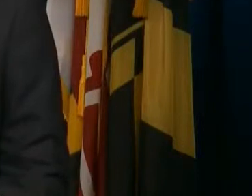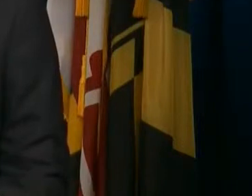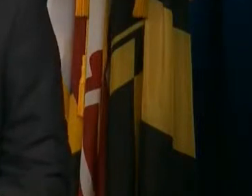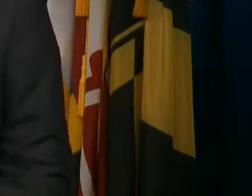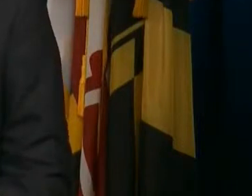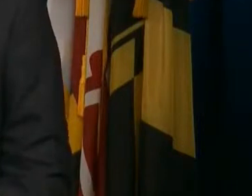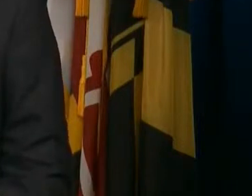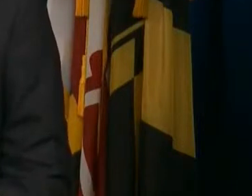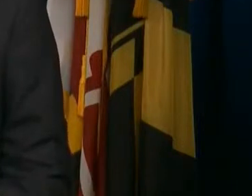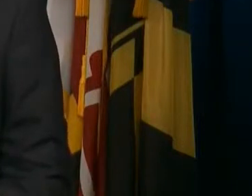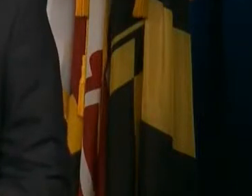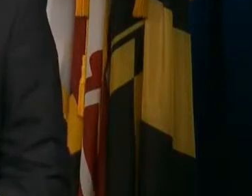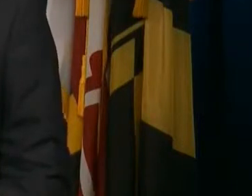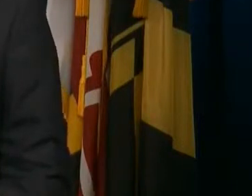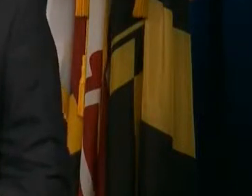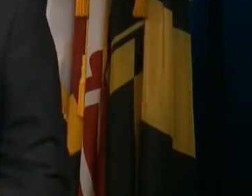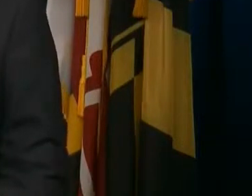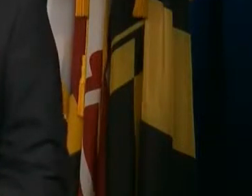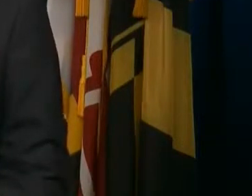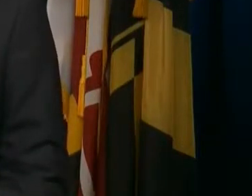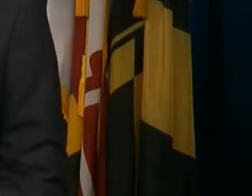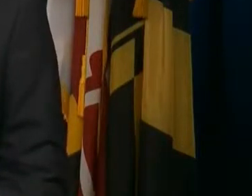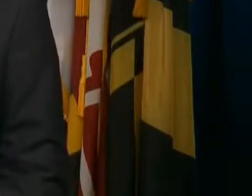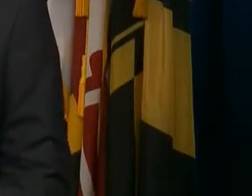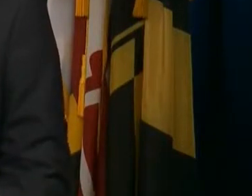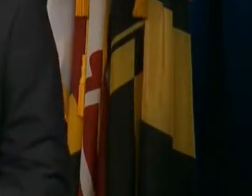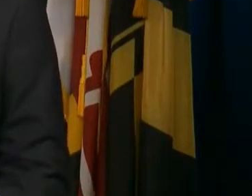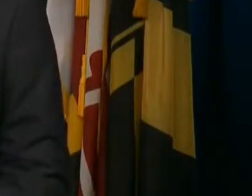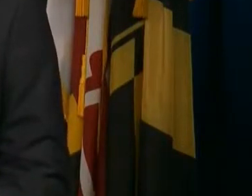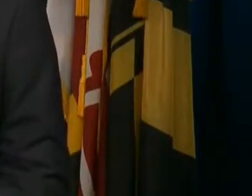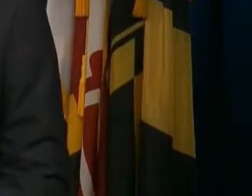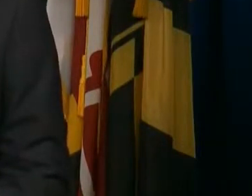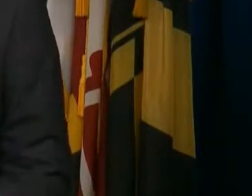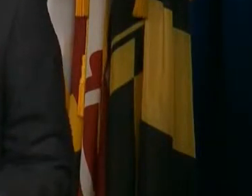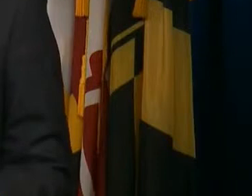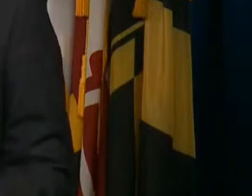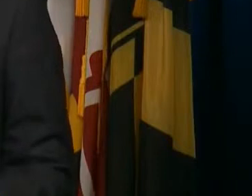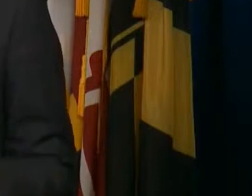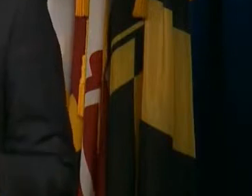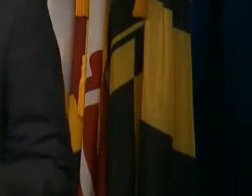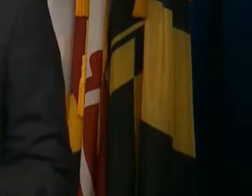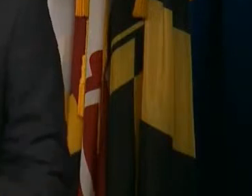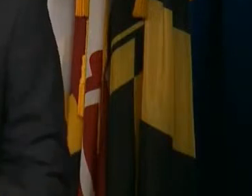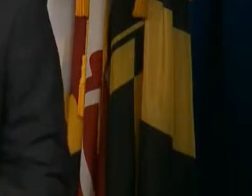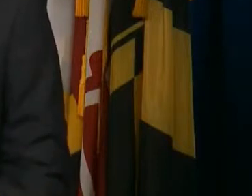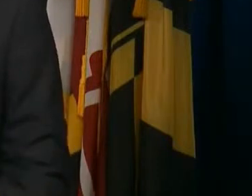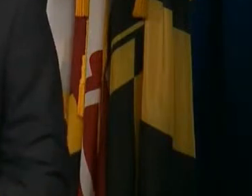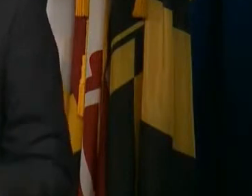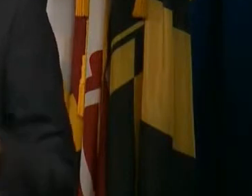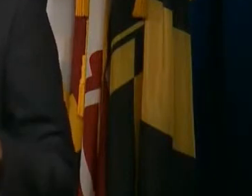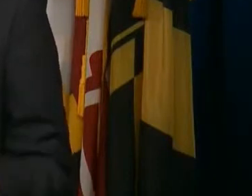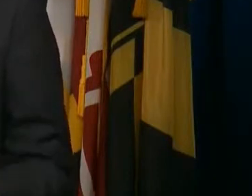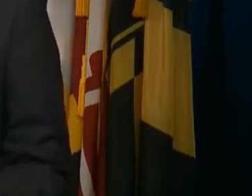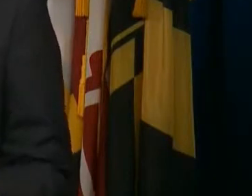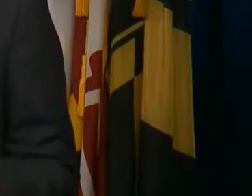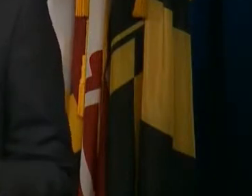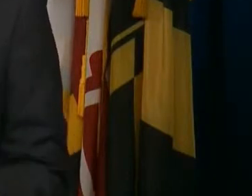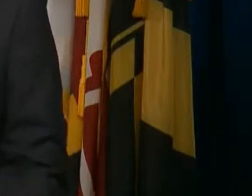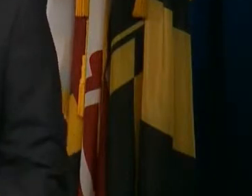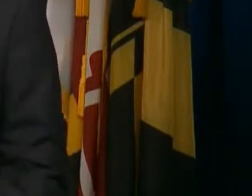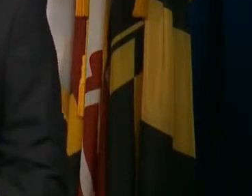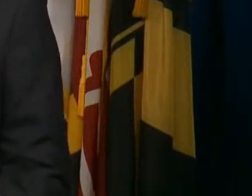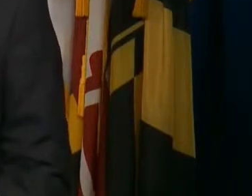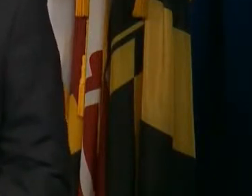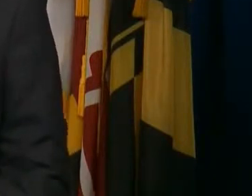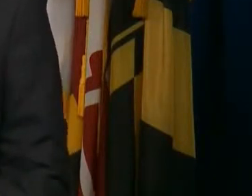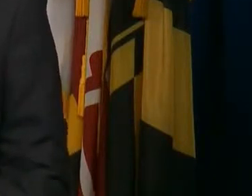the fight against COVID and ensuring equitable economic recovery. Not only that, we are making unprecedented investments in community-based